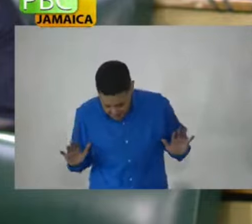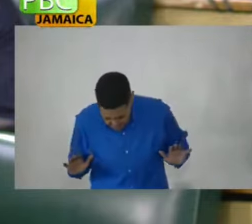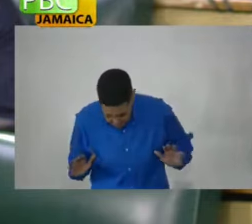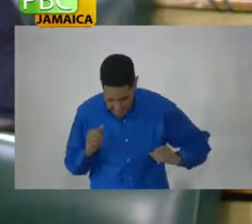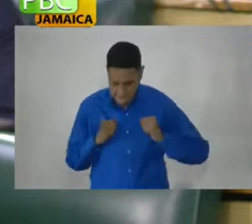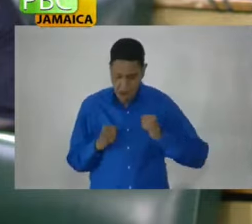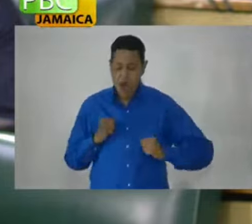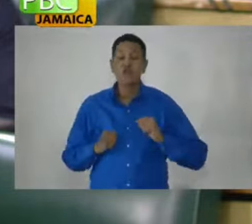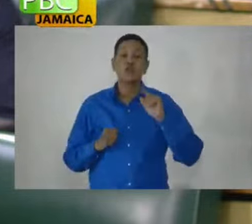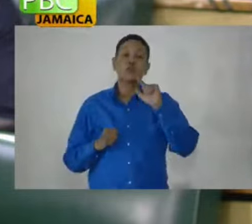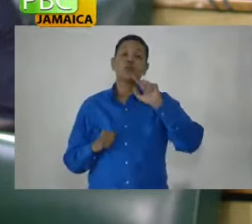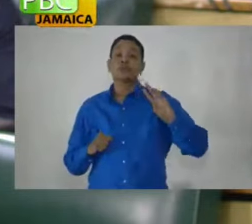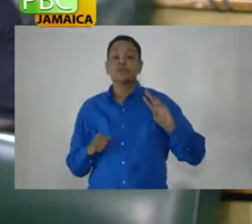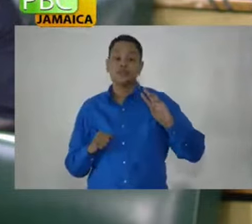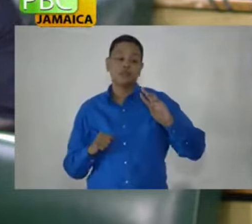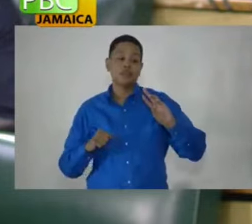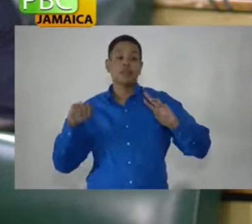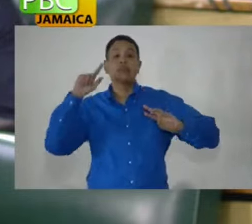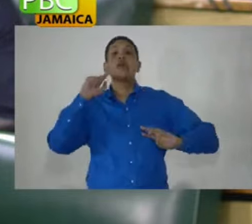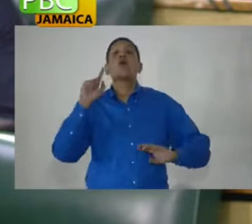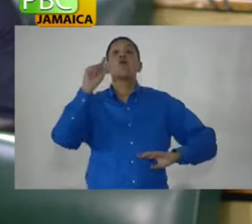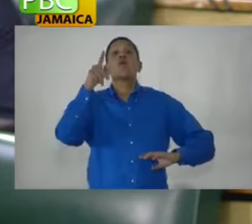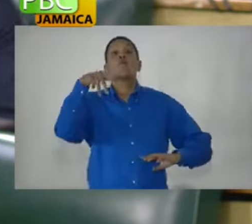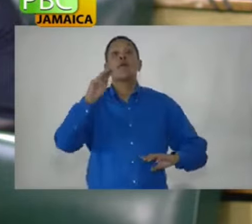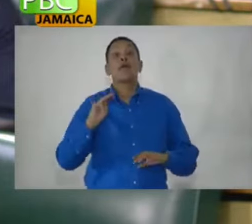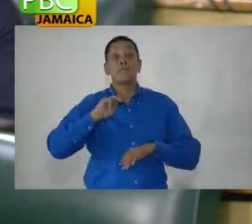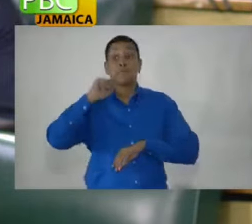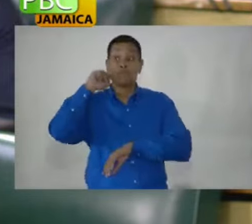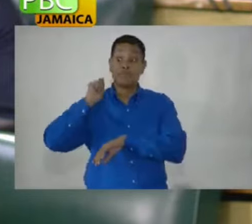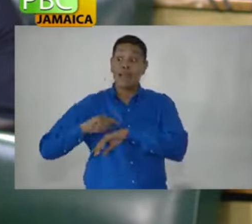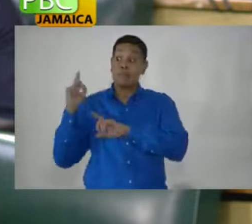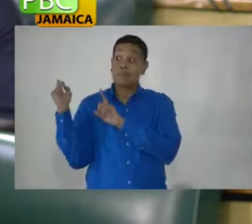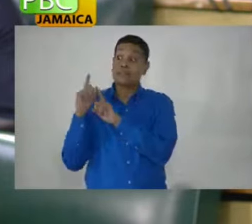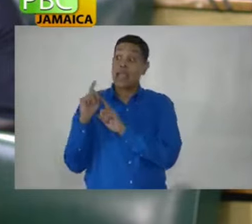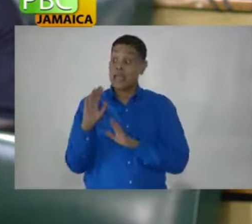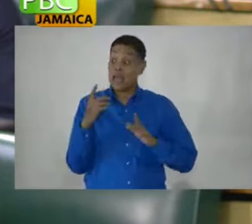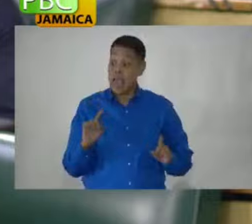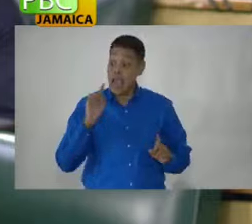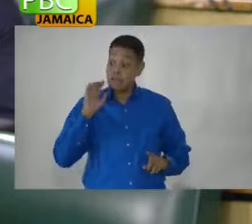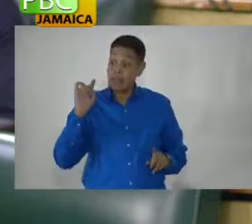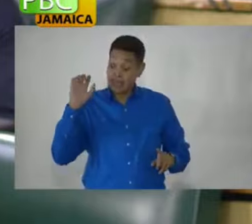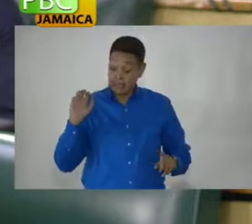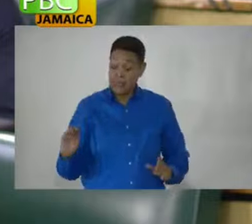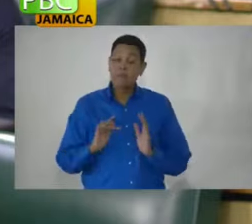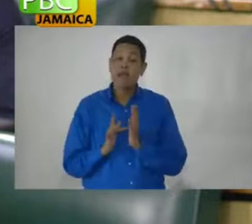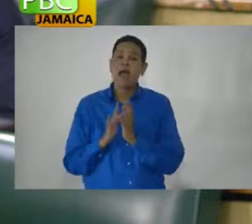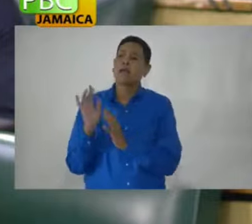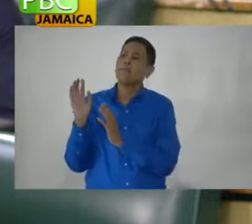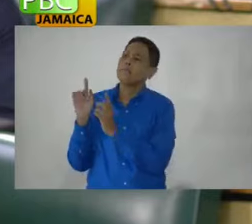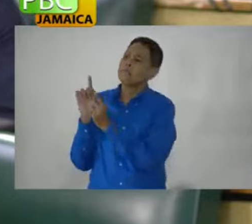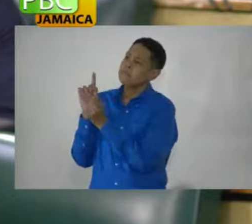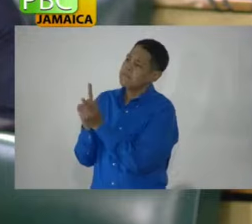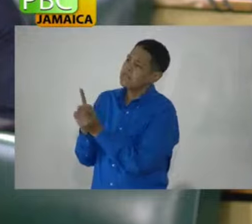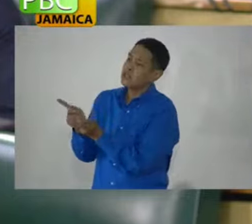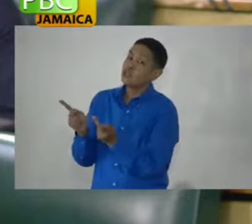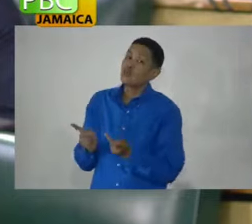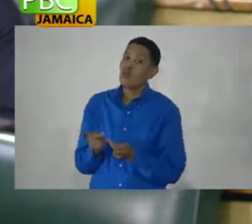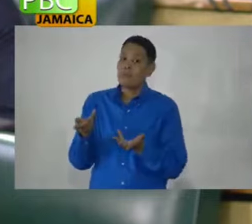March 26th at 1 p.m. is the date, and Exim Bank's meeting room is the